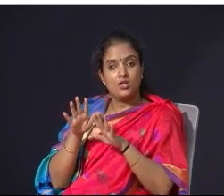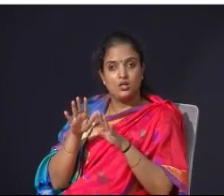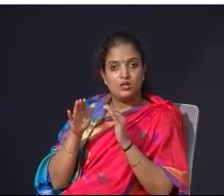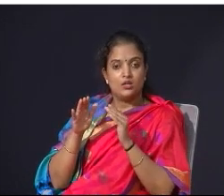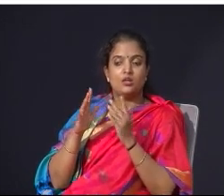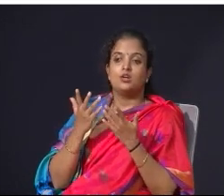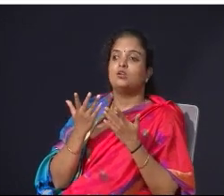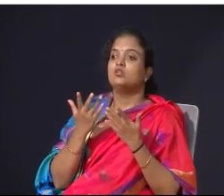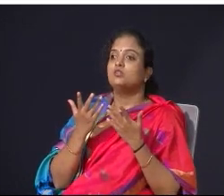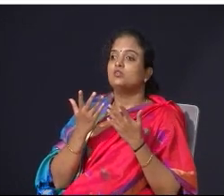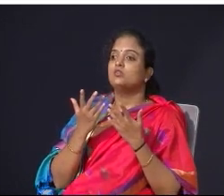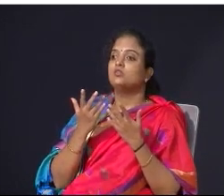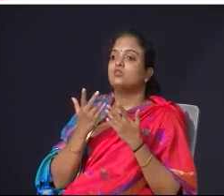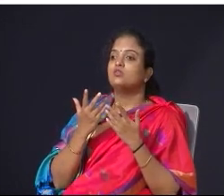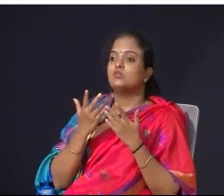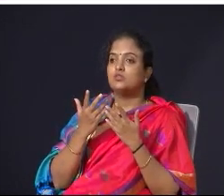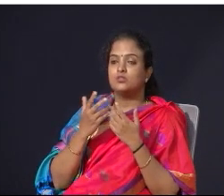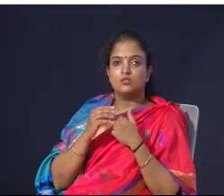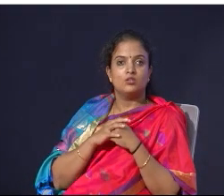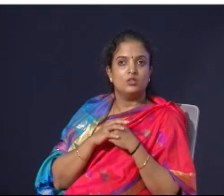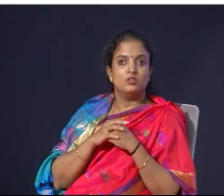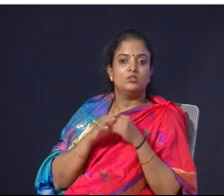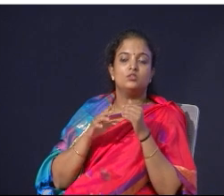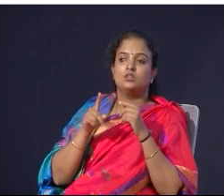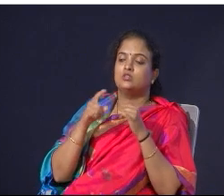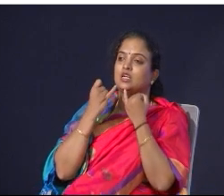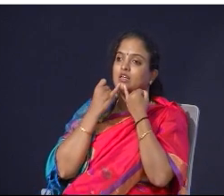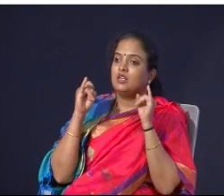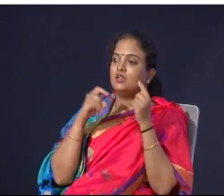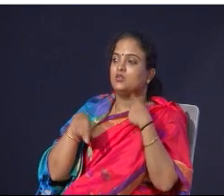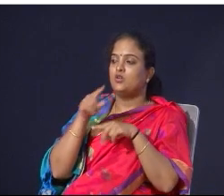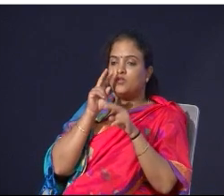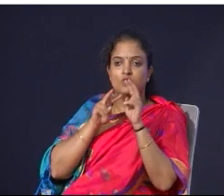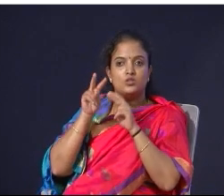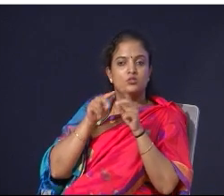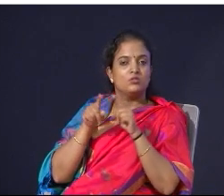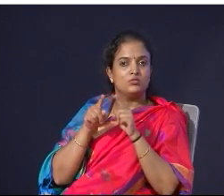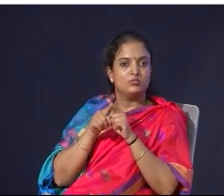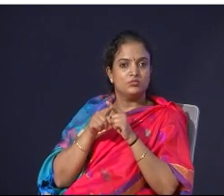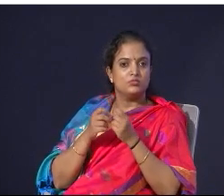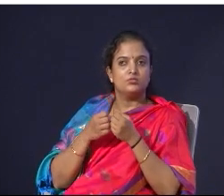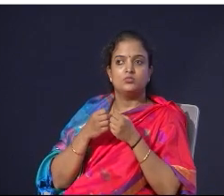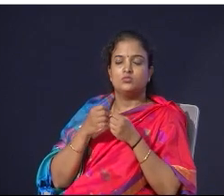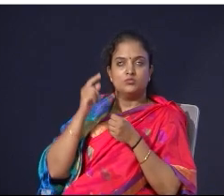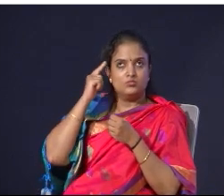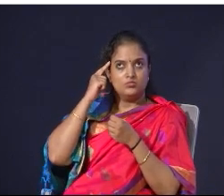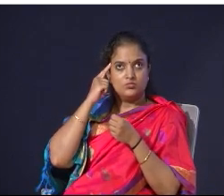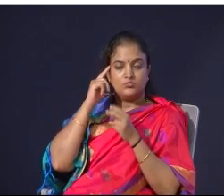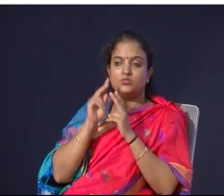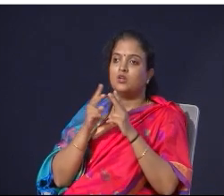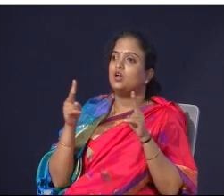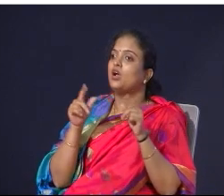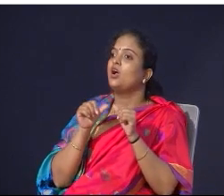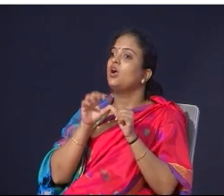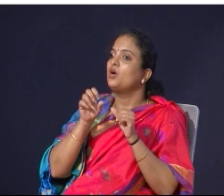writing. Next one is to promote independence to the use of vision, complemented by a multisensory approach. It